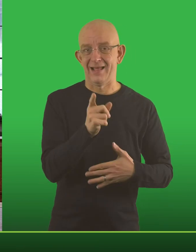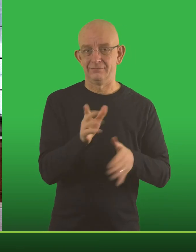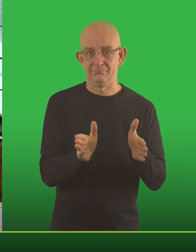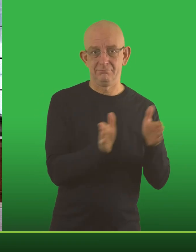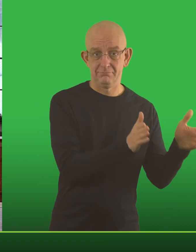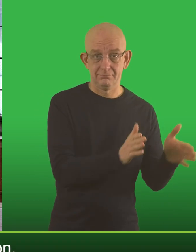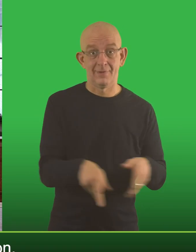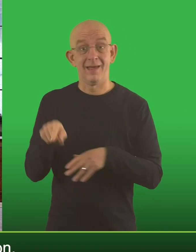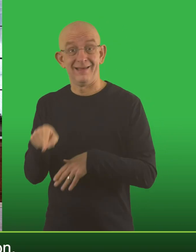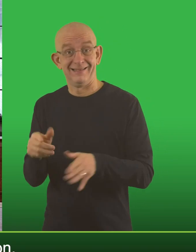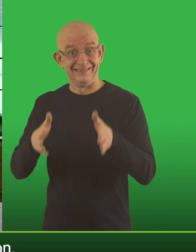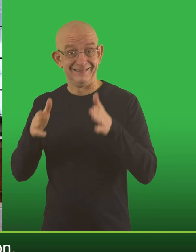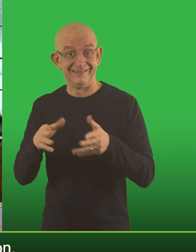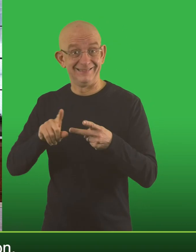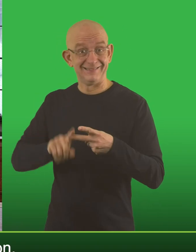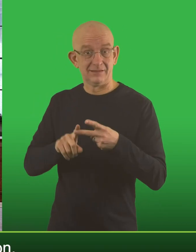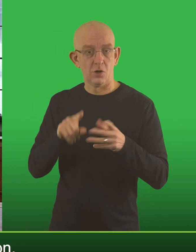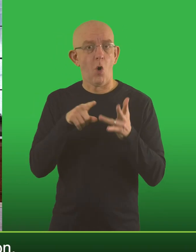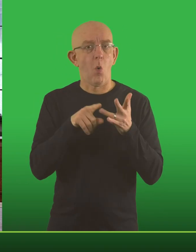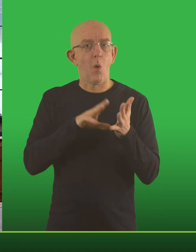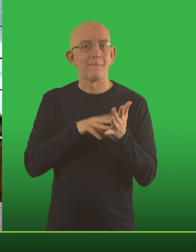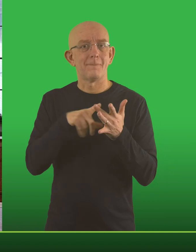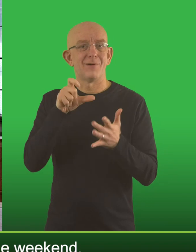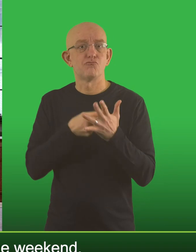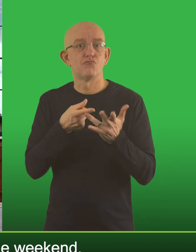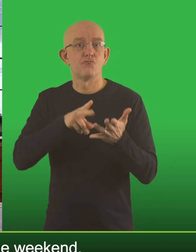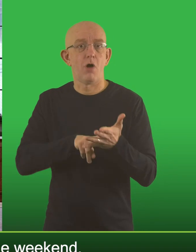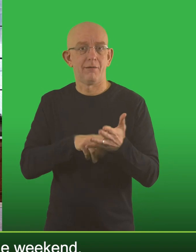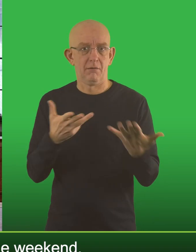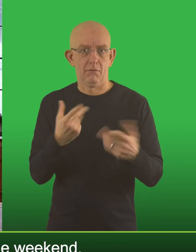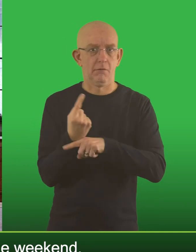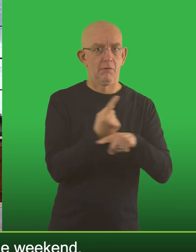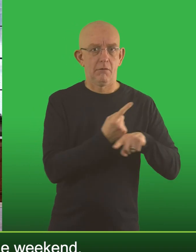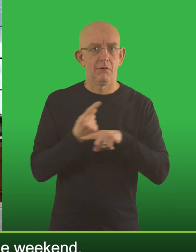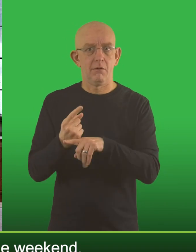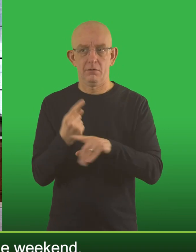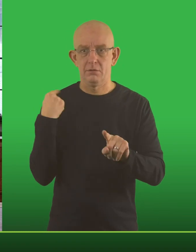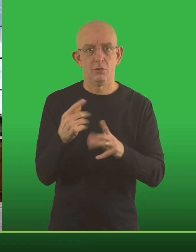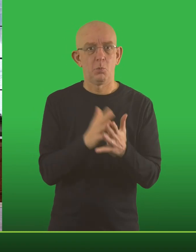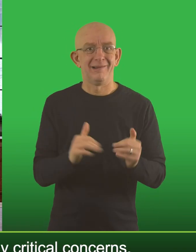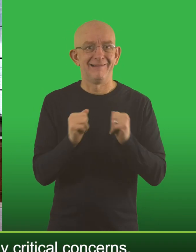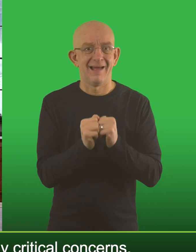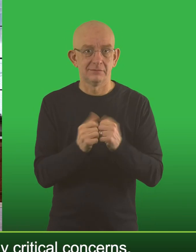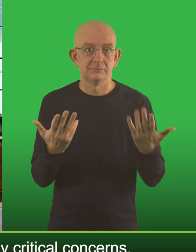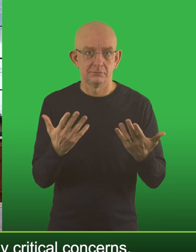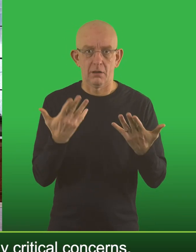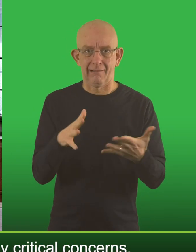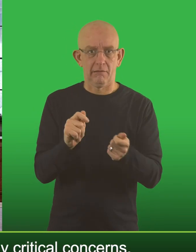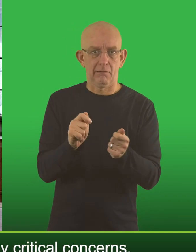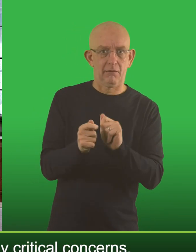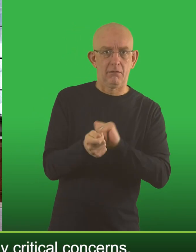half. The second half is Omicron. So this is a story that broke over the weekend. Variants